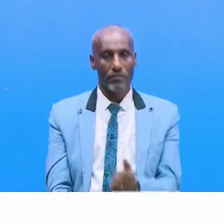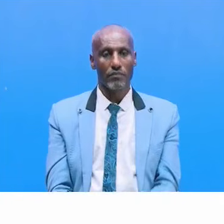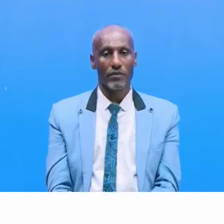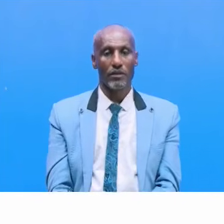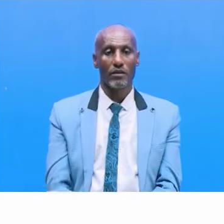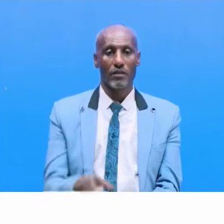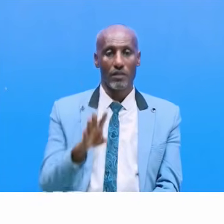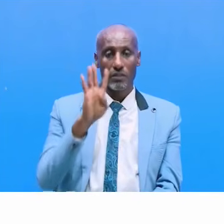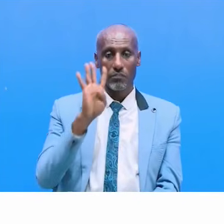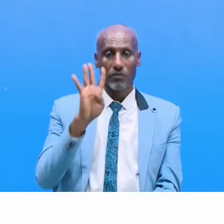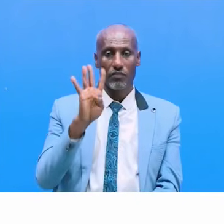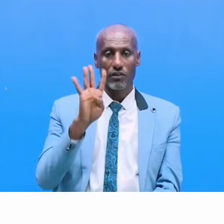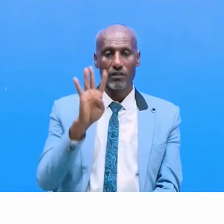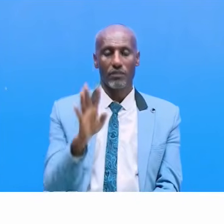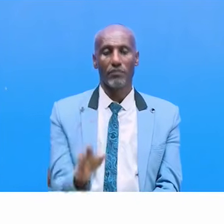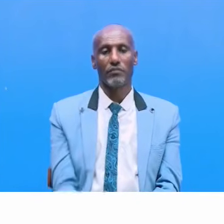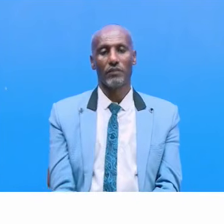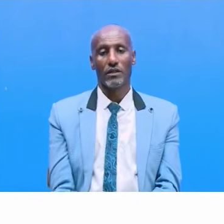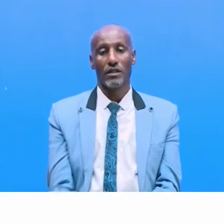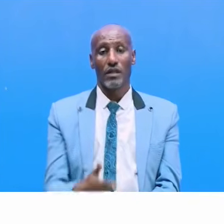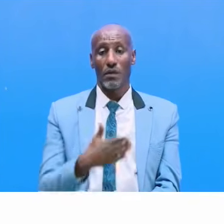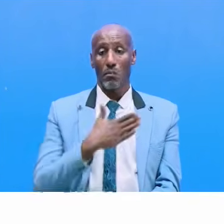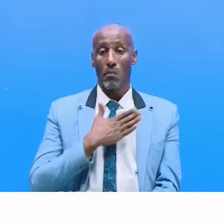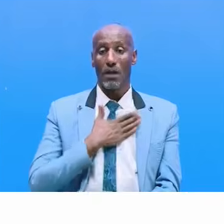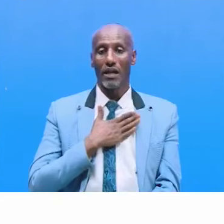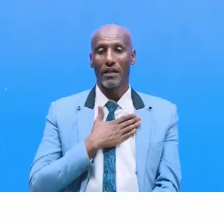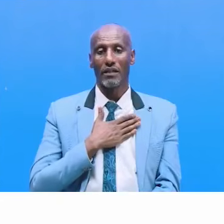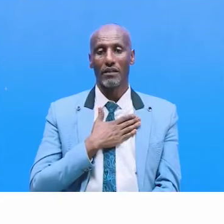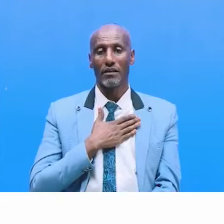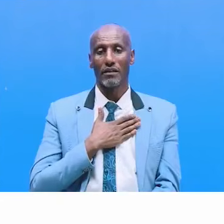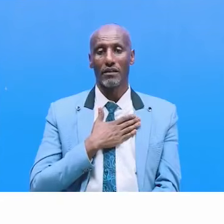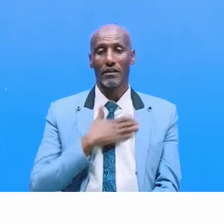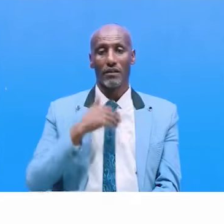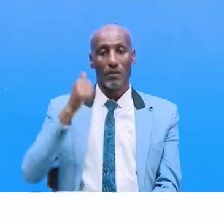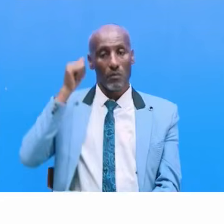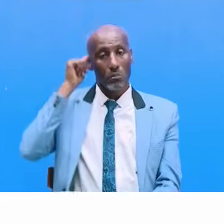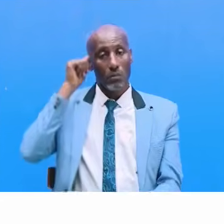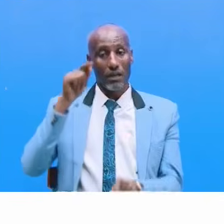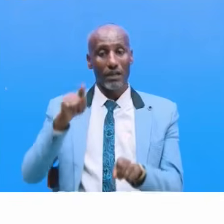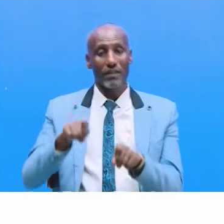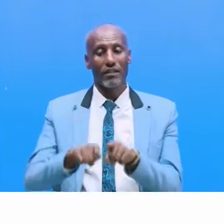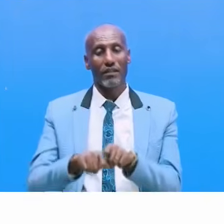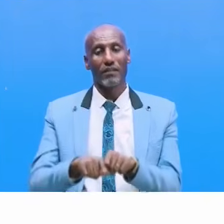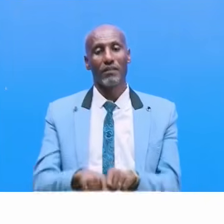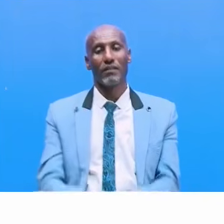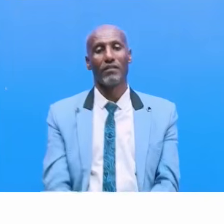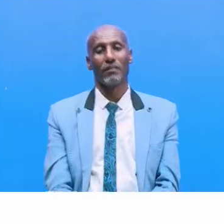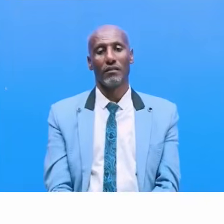Question number 4. My brother